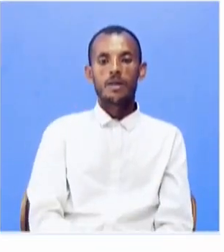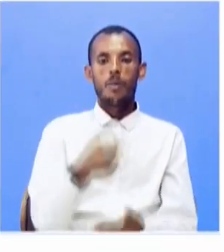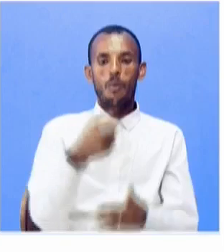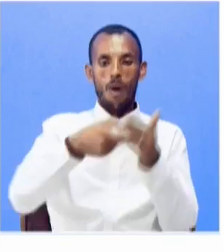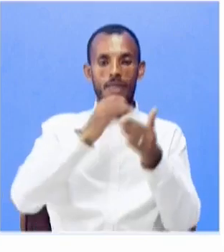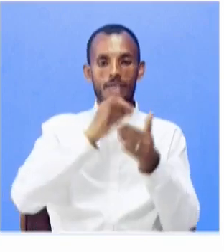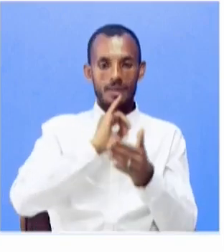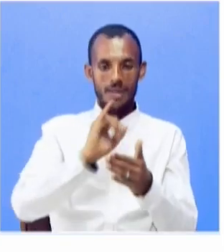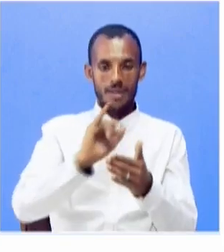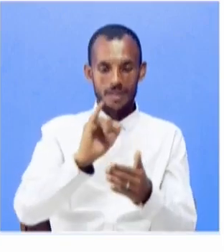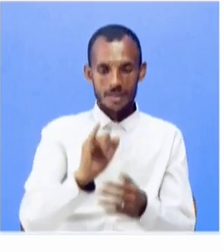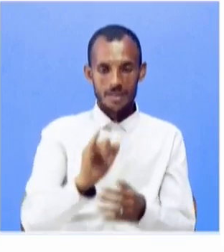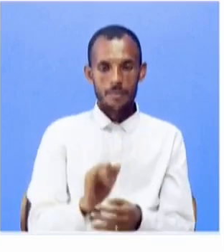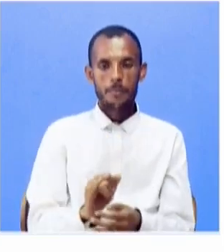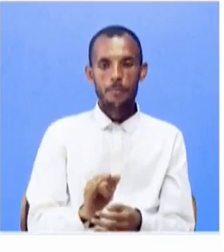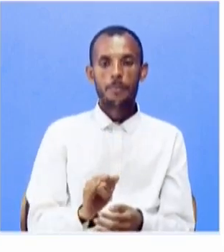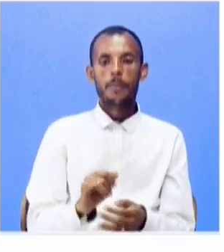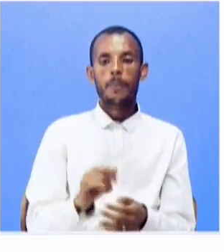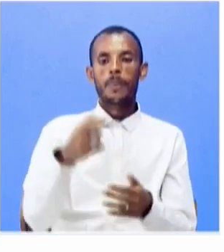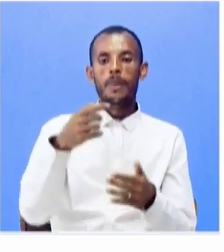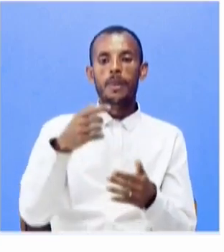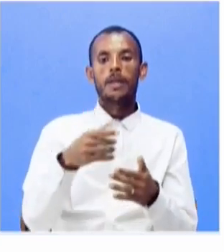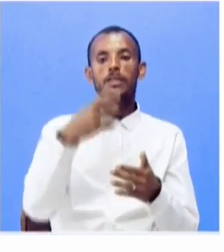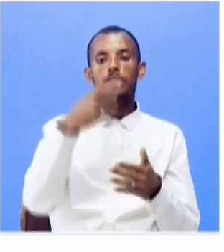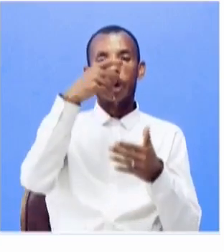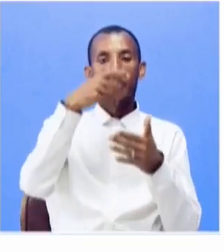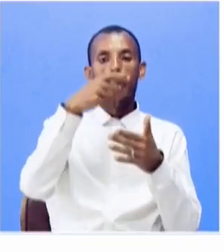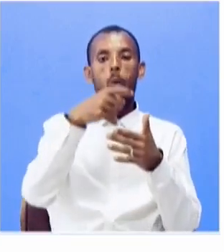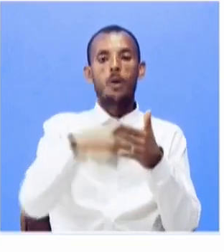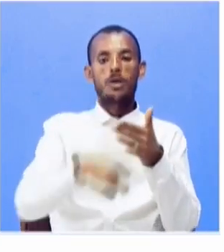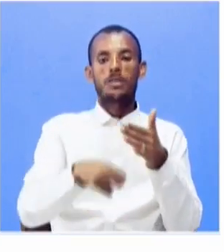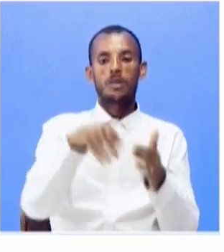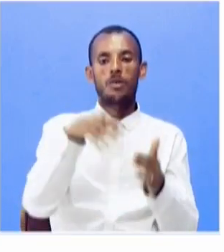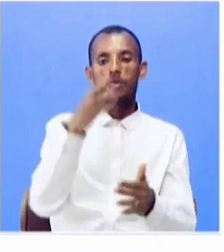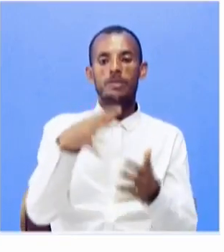the cost? The cost of the machine